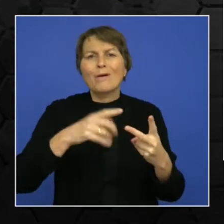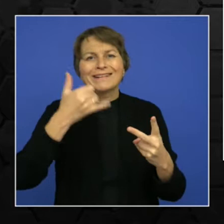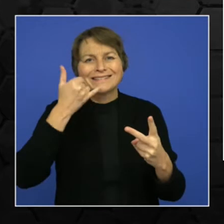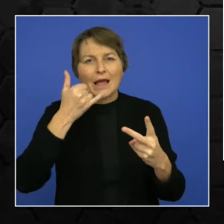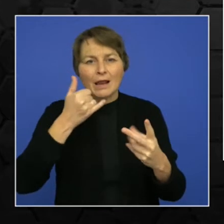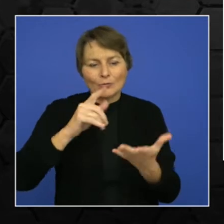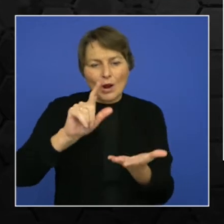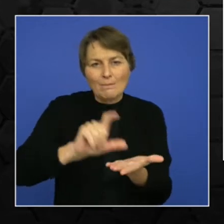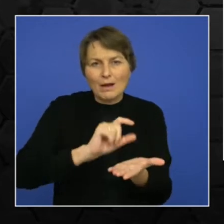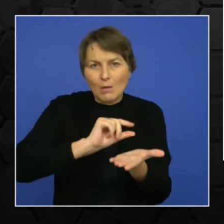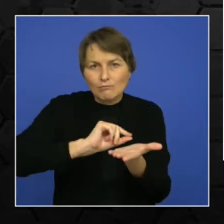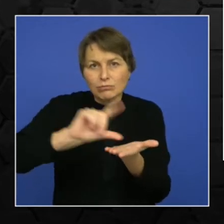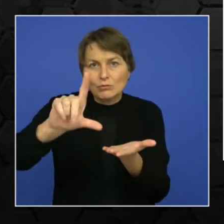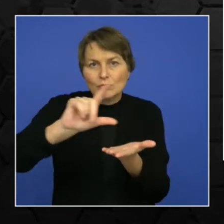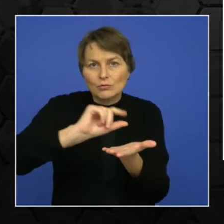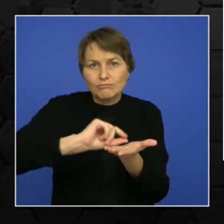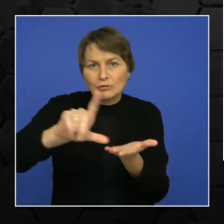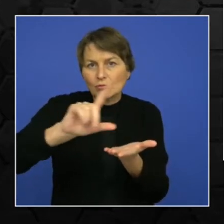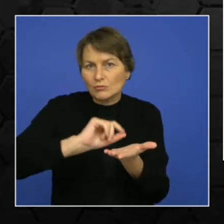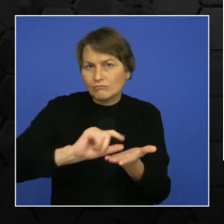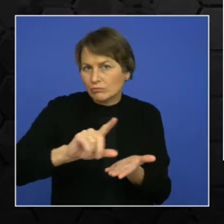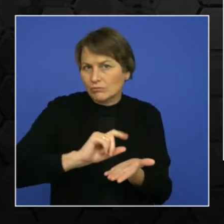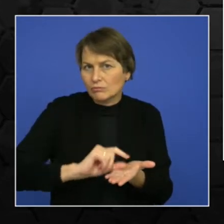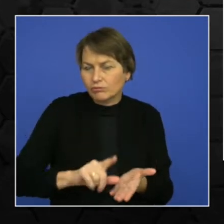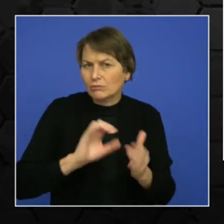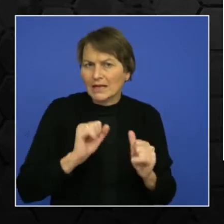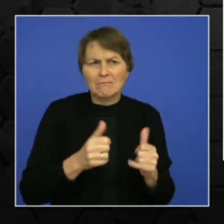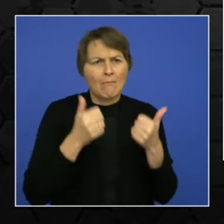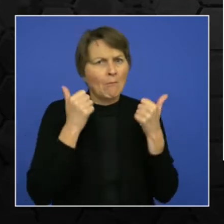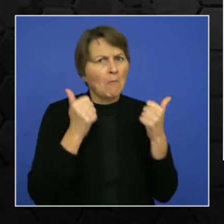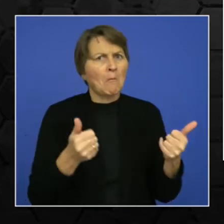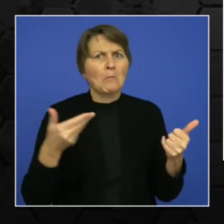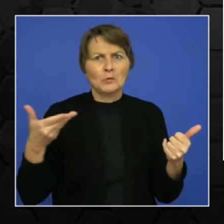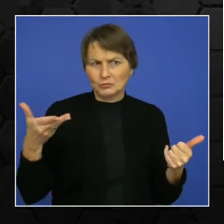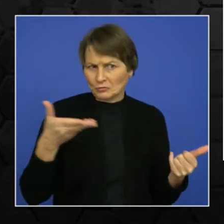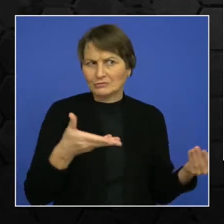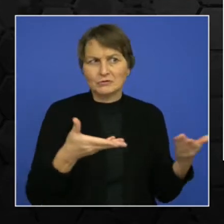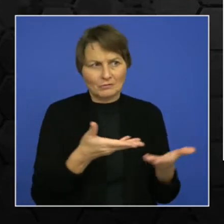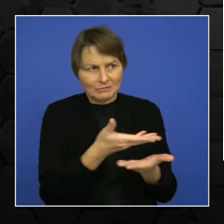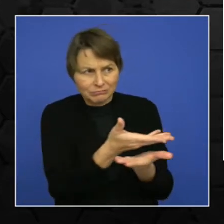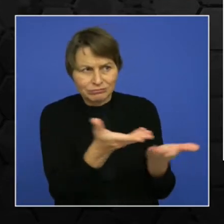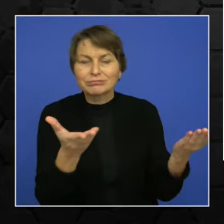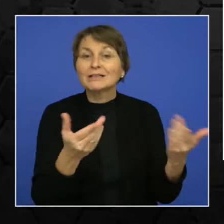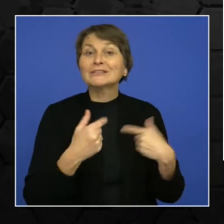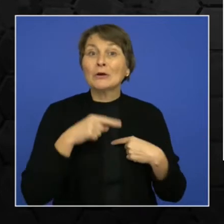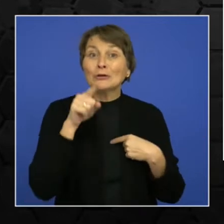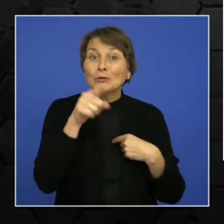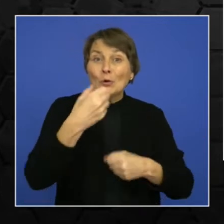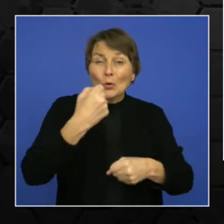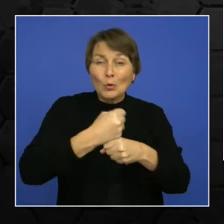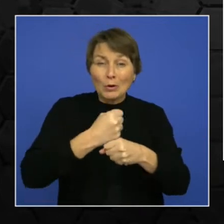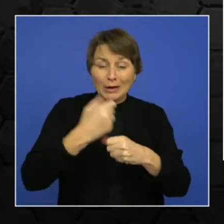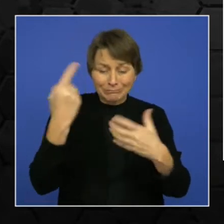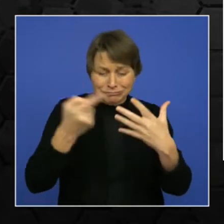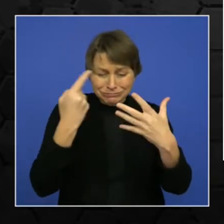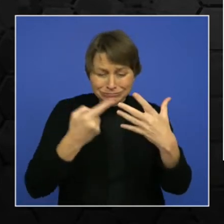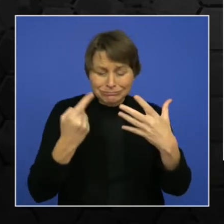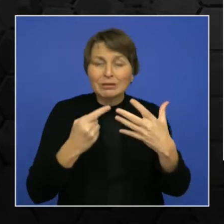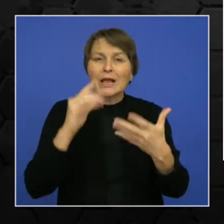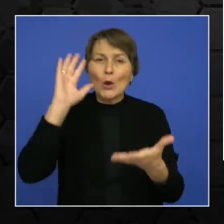a great service that you can use to reduce your workload and also give a better service to your